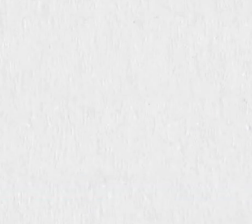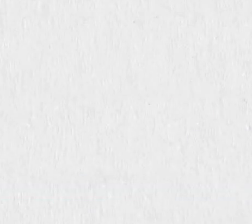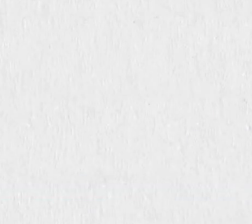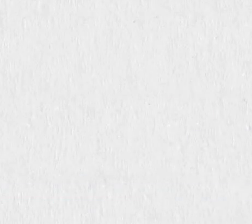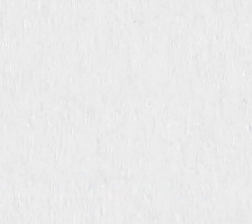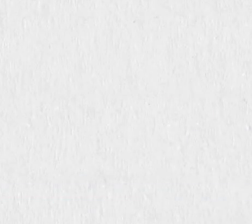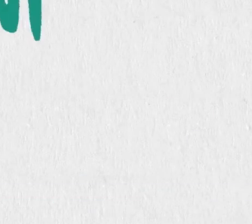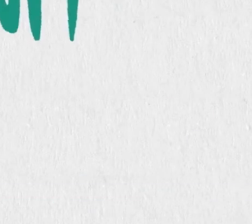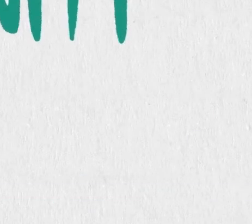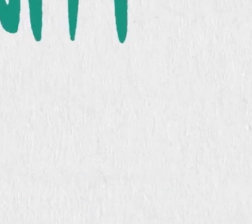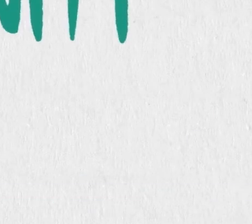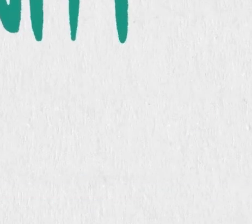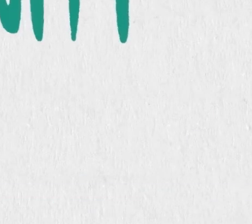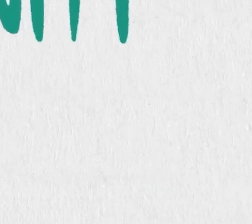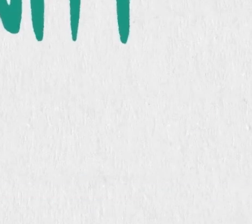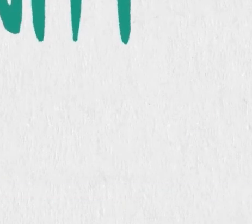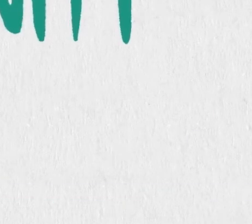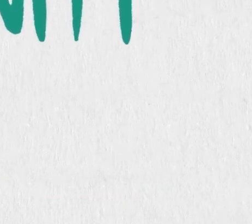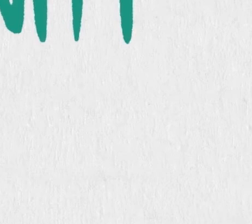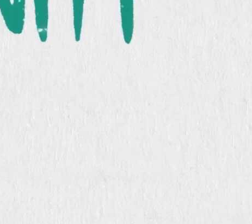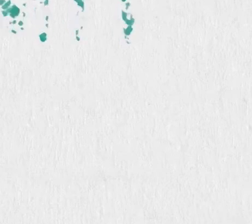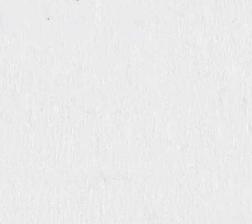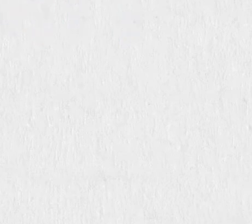community. We are freedom dreamers.